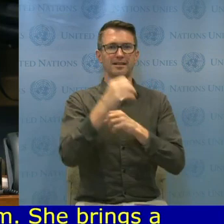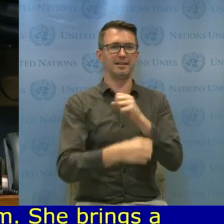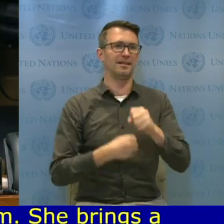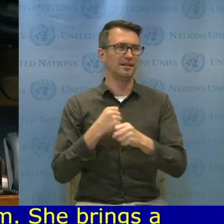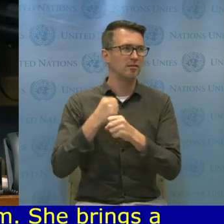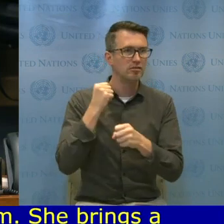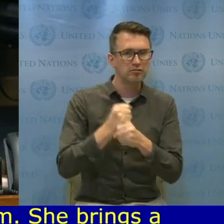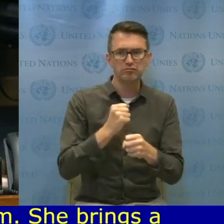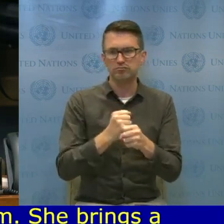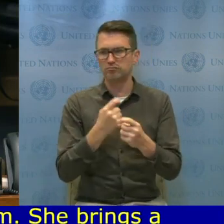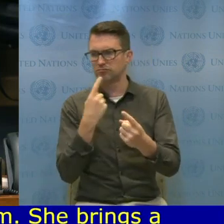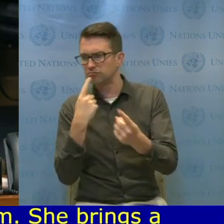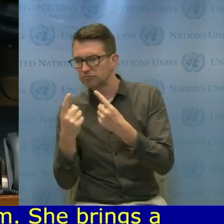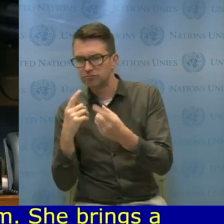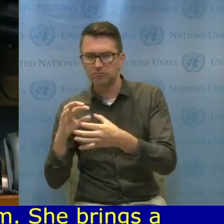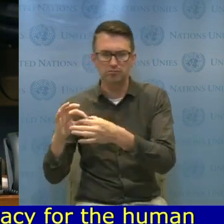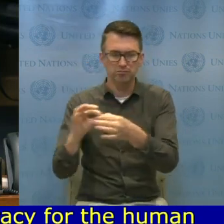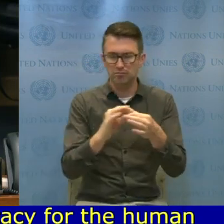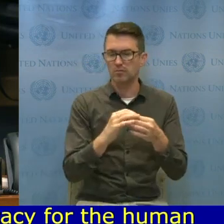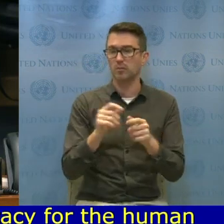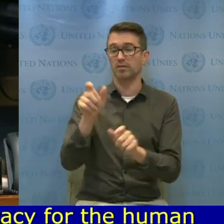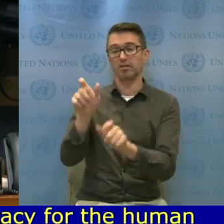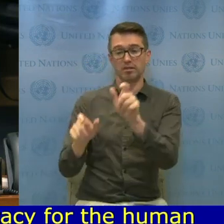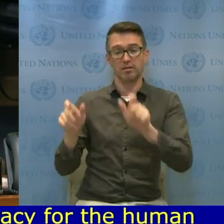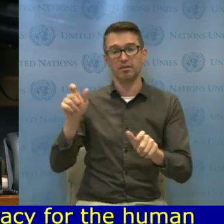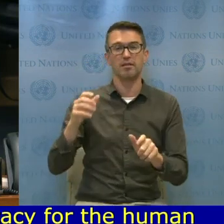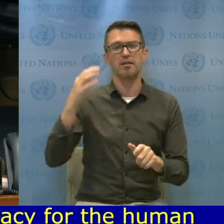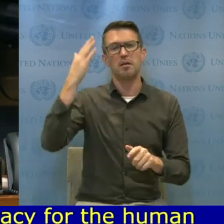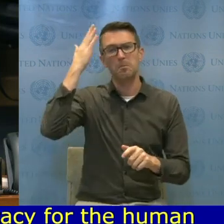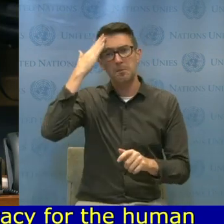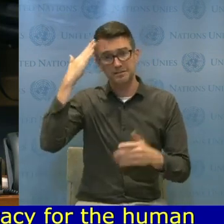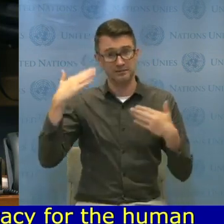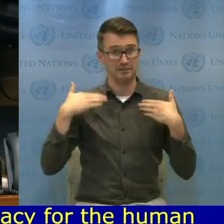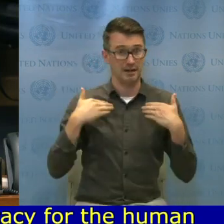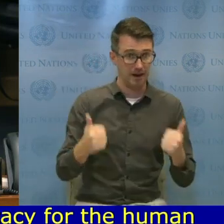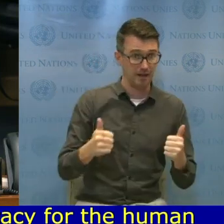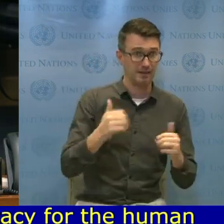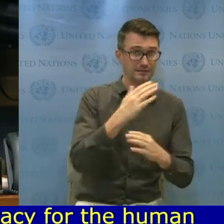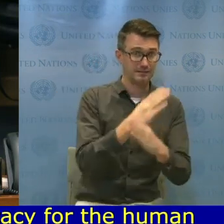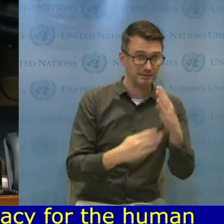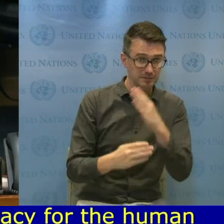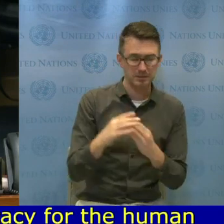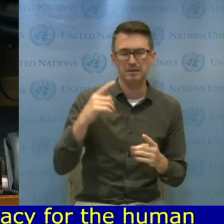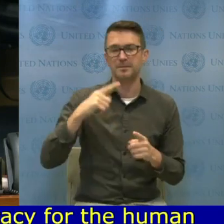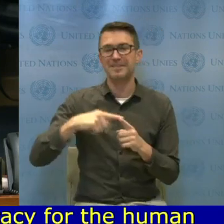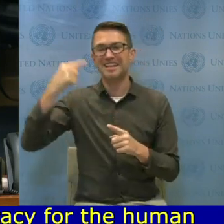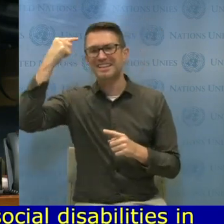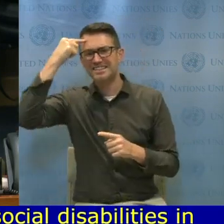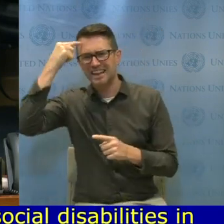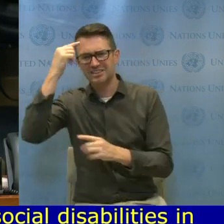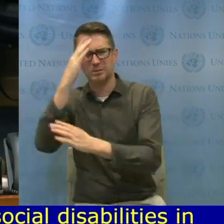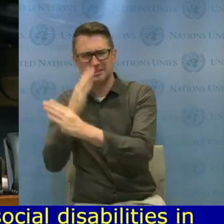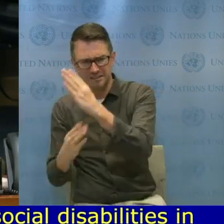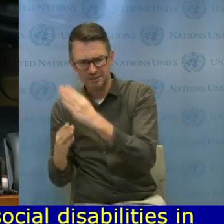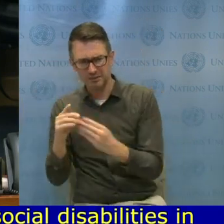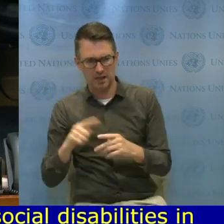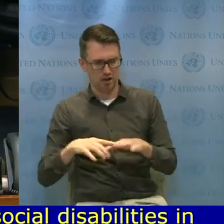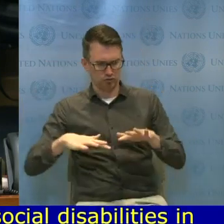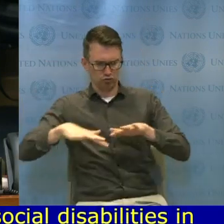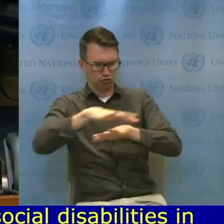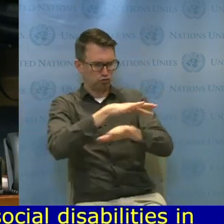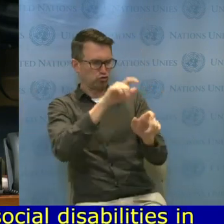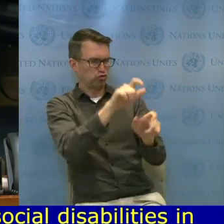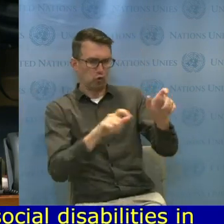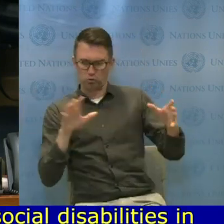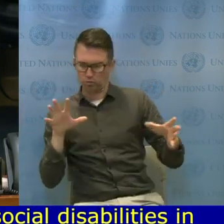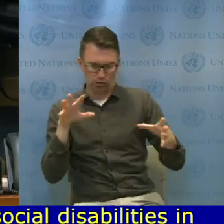She has participated in several regional and global advocacy events, CRPD-related forums, and is a dogged self-advocate